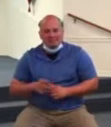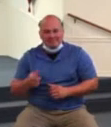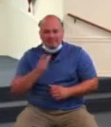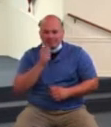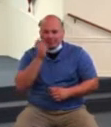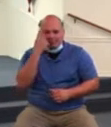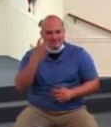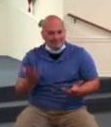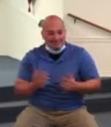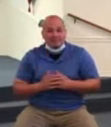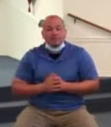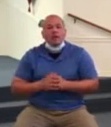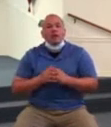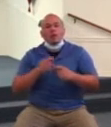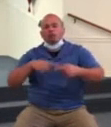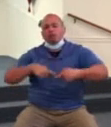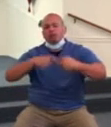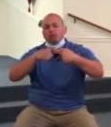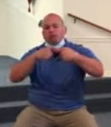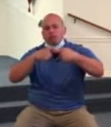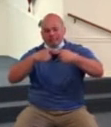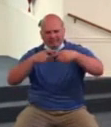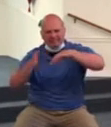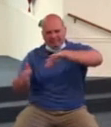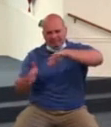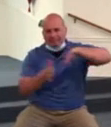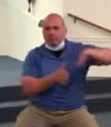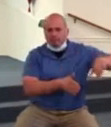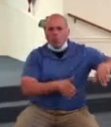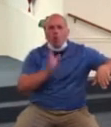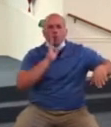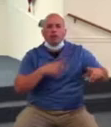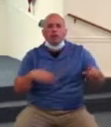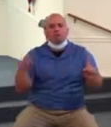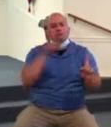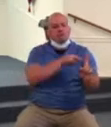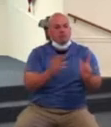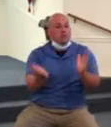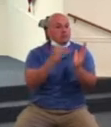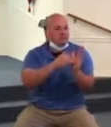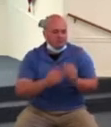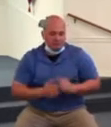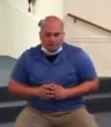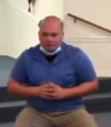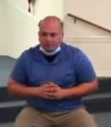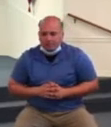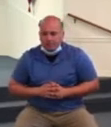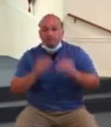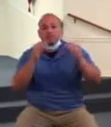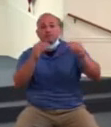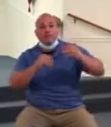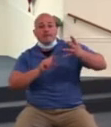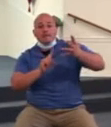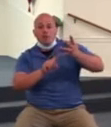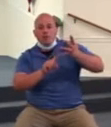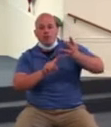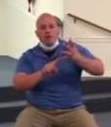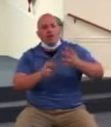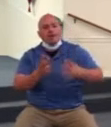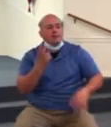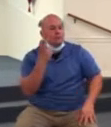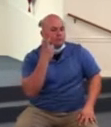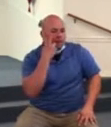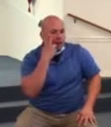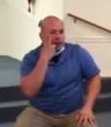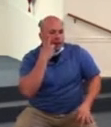them. We'll come back to this prophecy of Jesus in a few minutes. Our fourth story, the blind beggar, verse